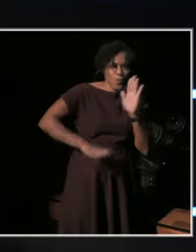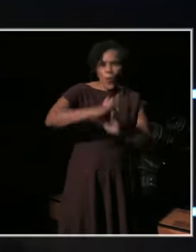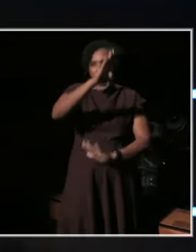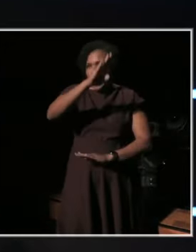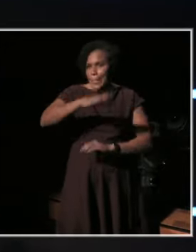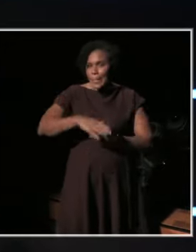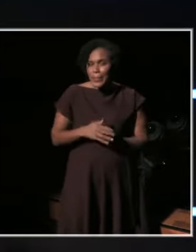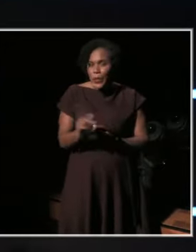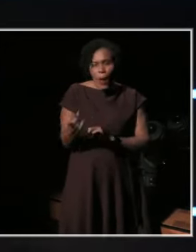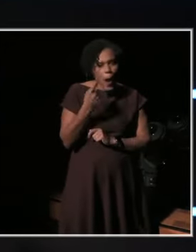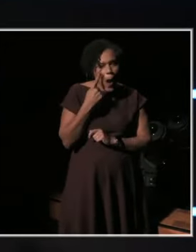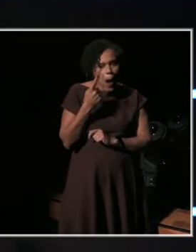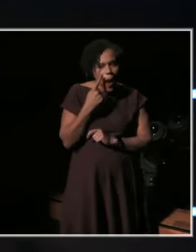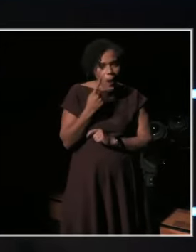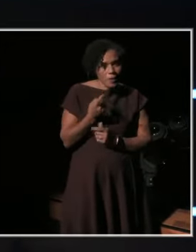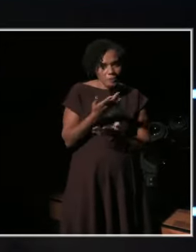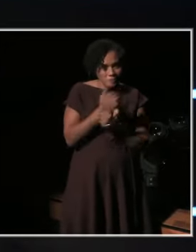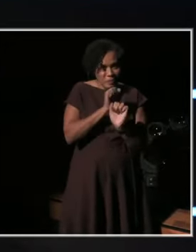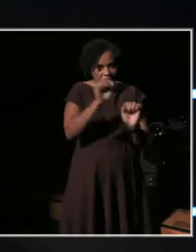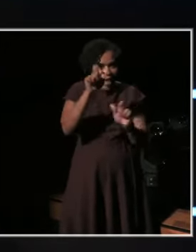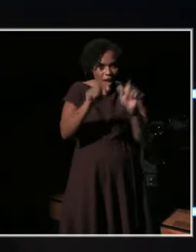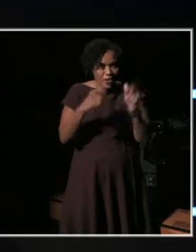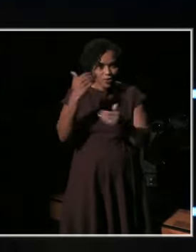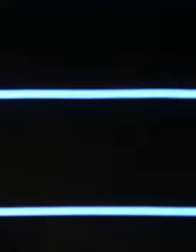hear from some of them.